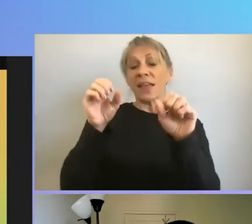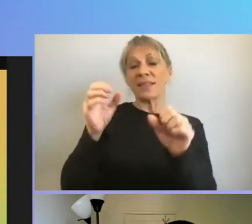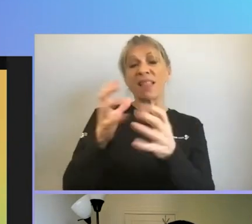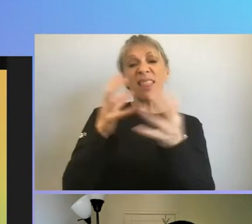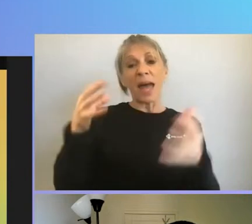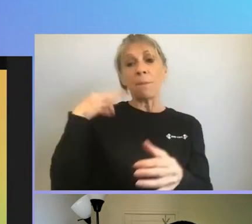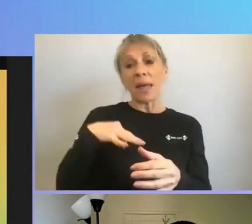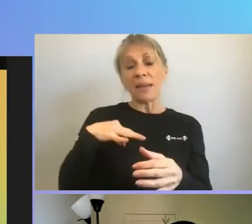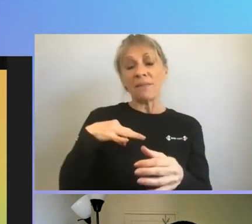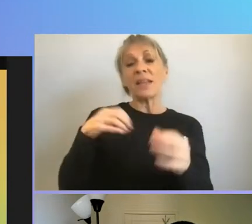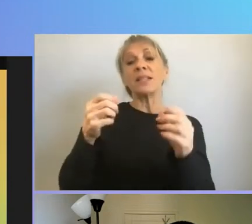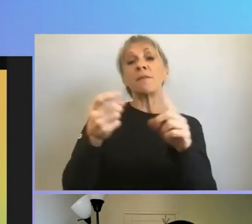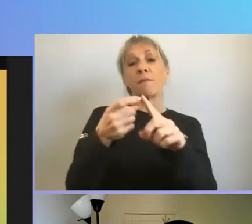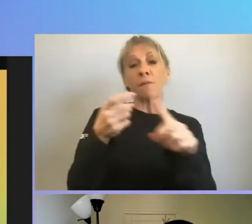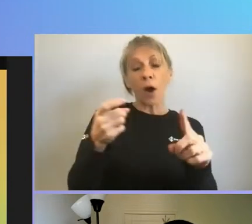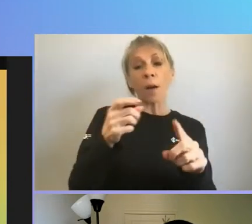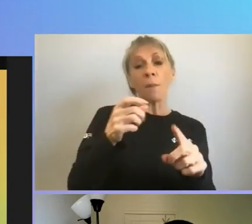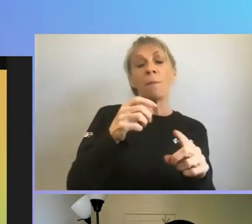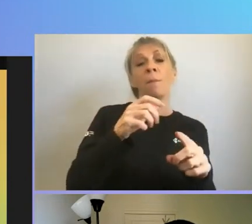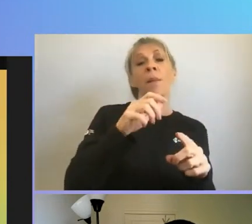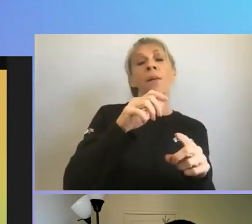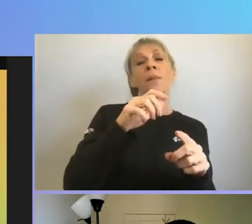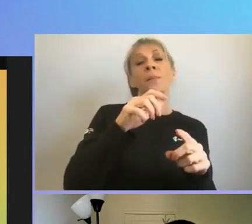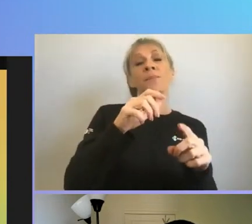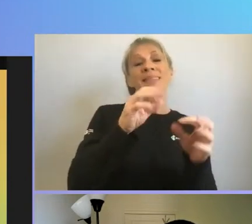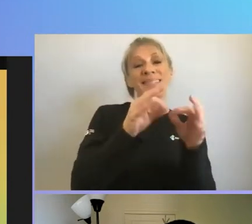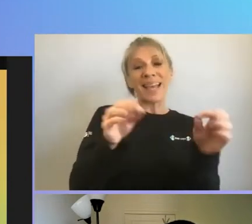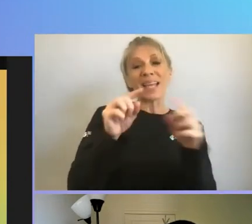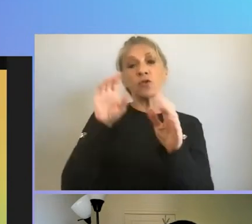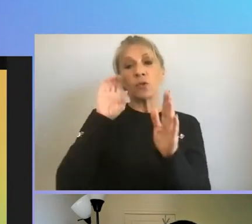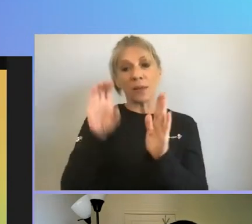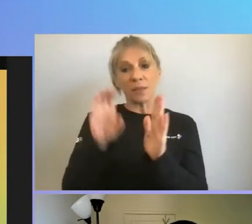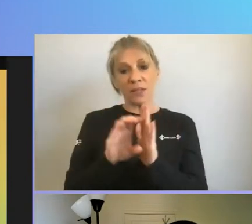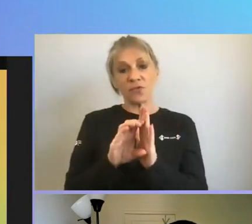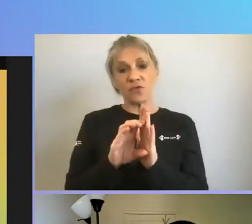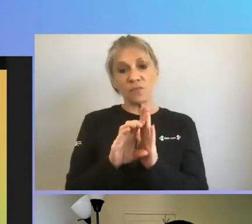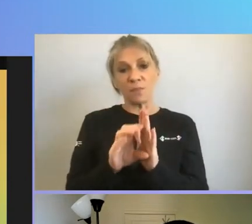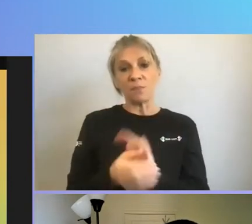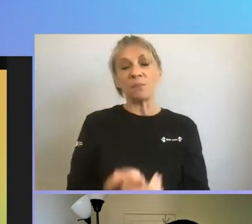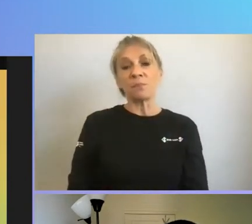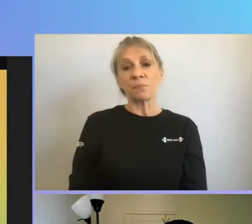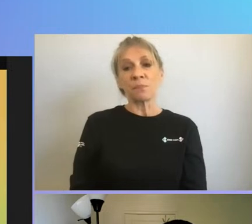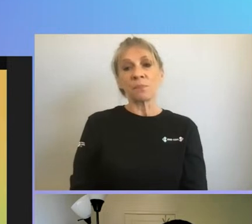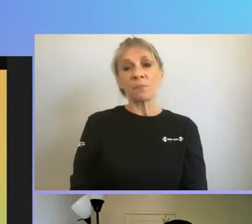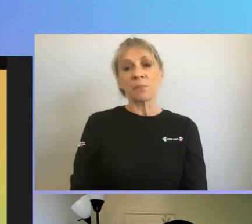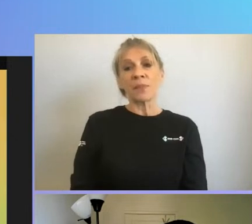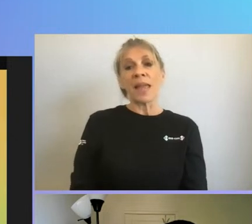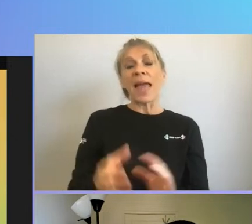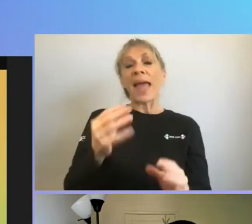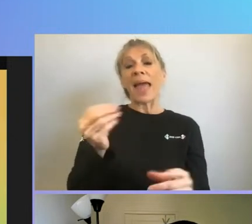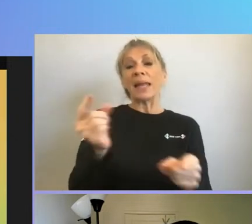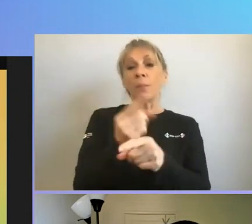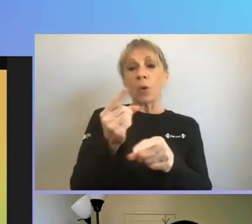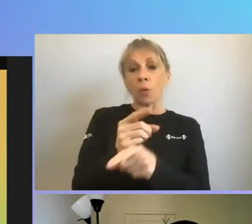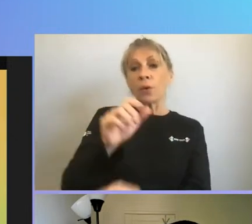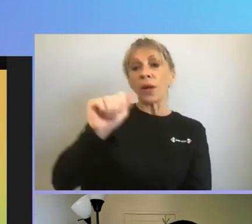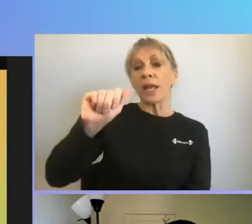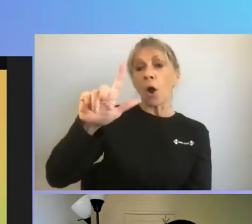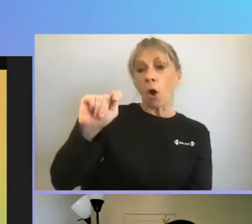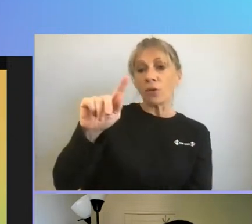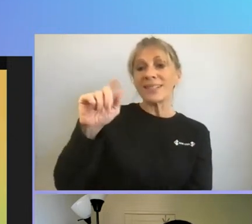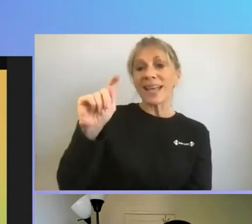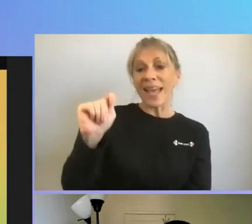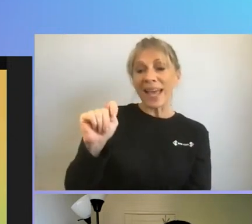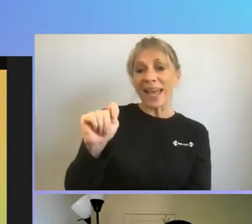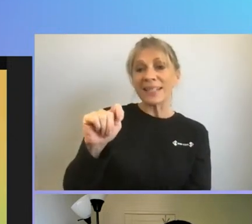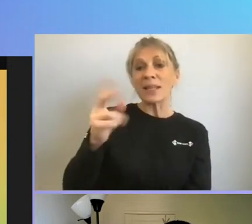alt text. With text to image and appropriate alt text, blind and